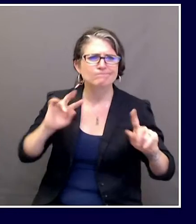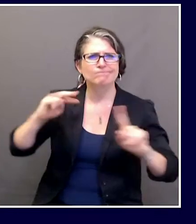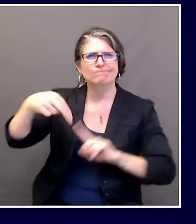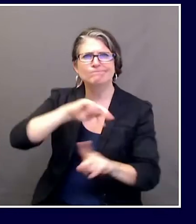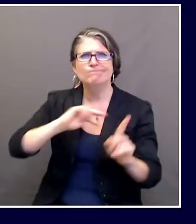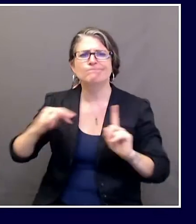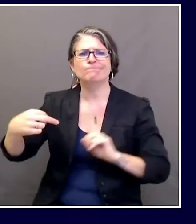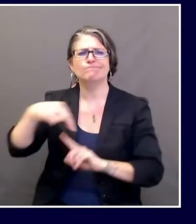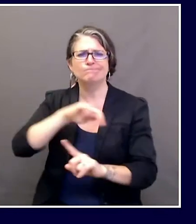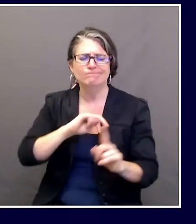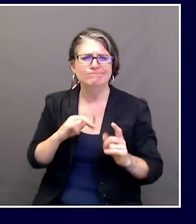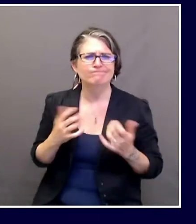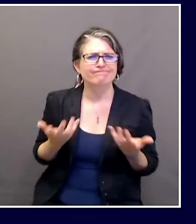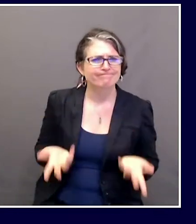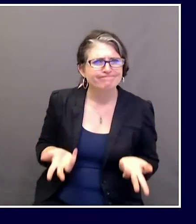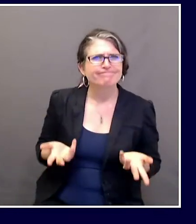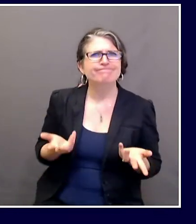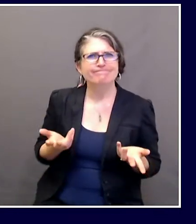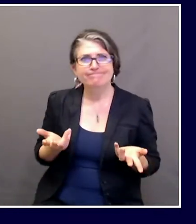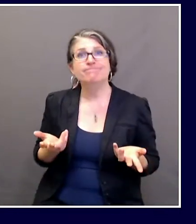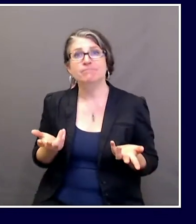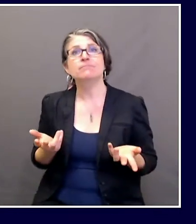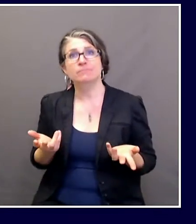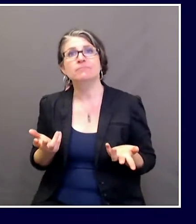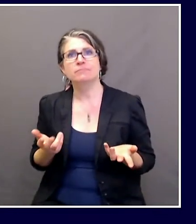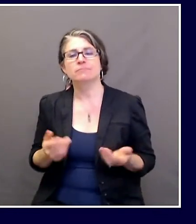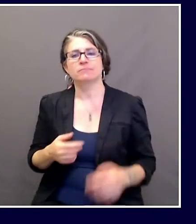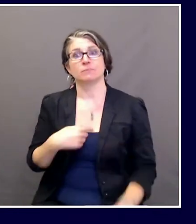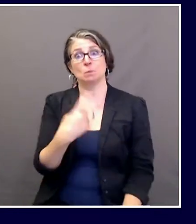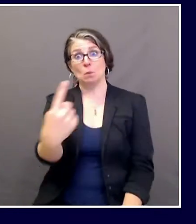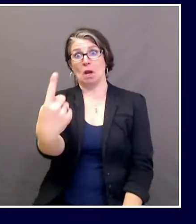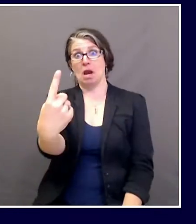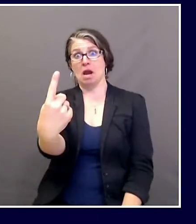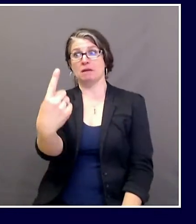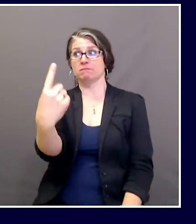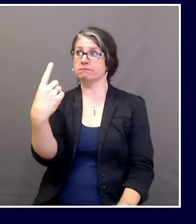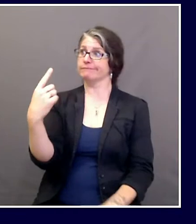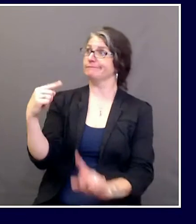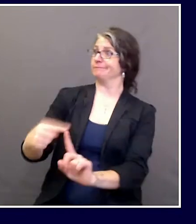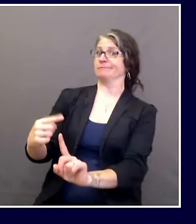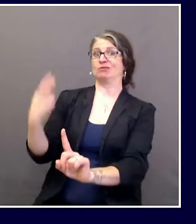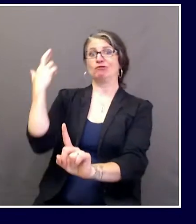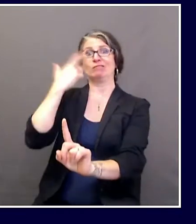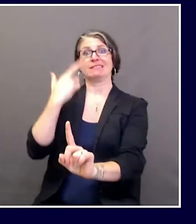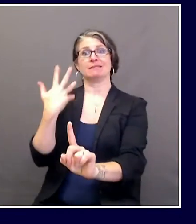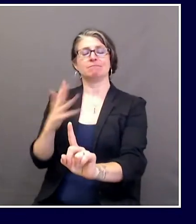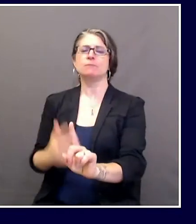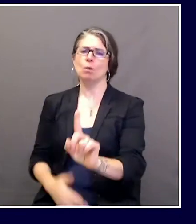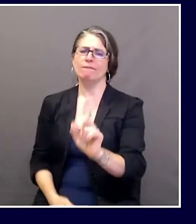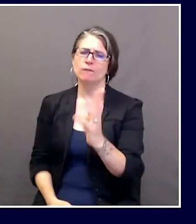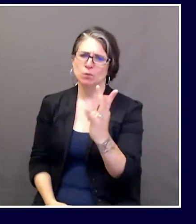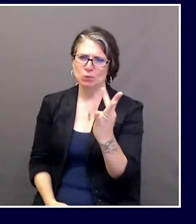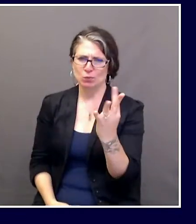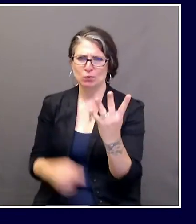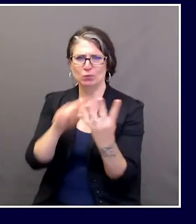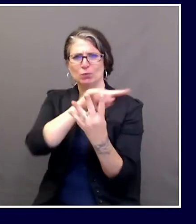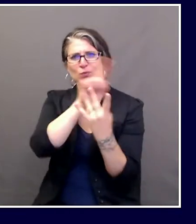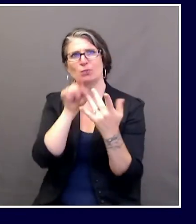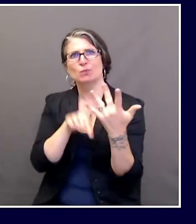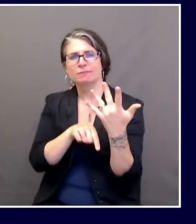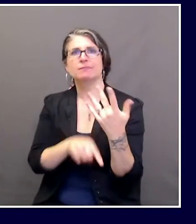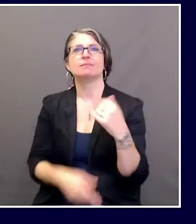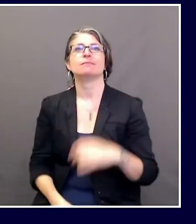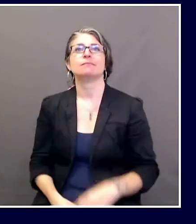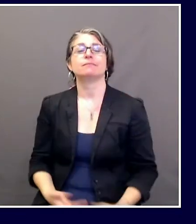for that. One is initially there, many of the larger scale vaccination sites, for example, were in more urban areas than they were in